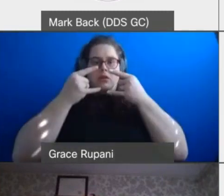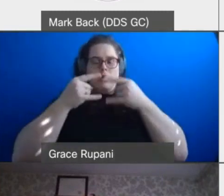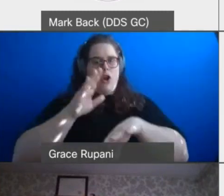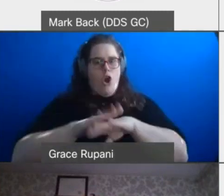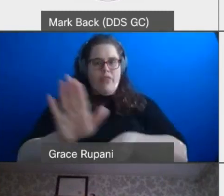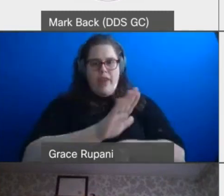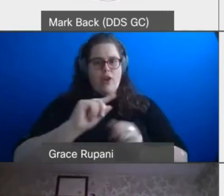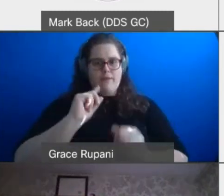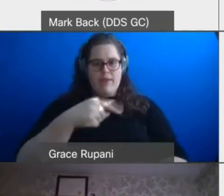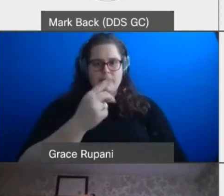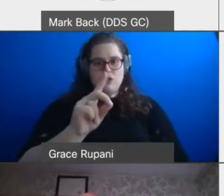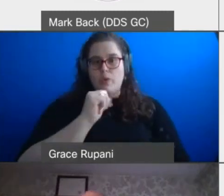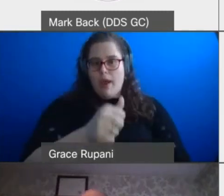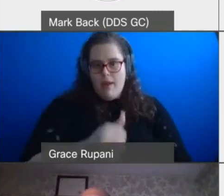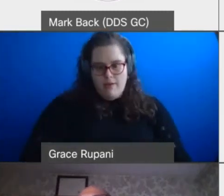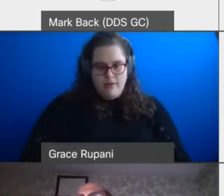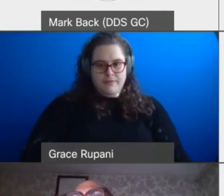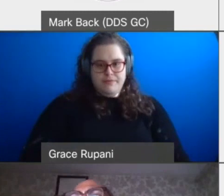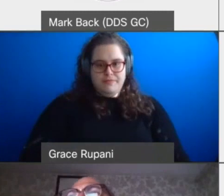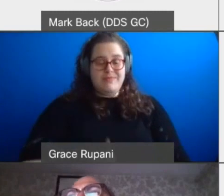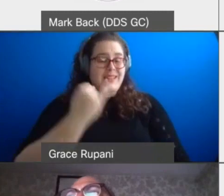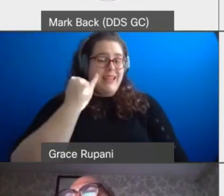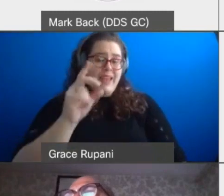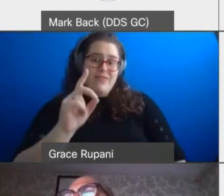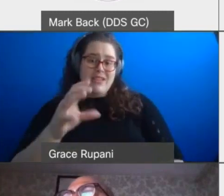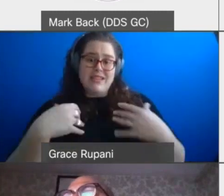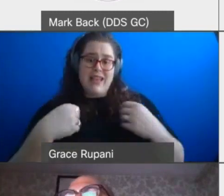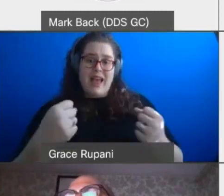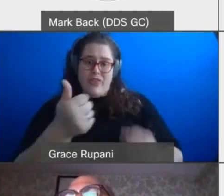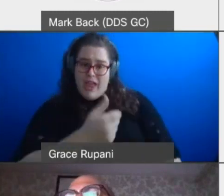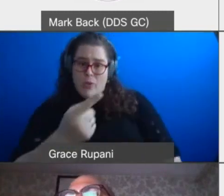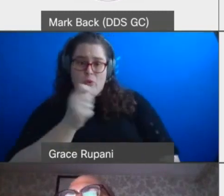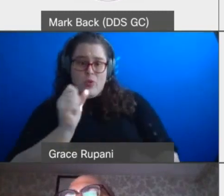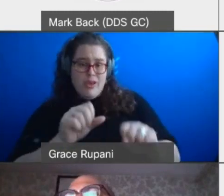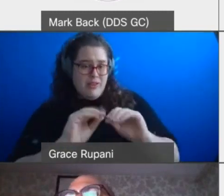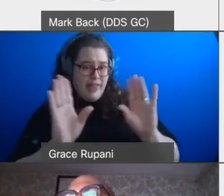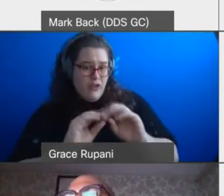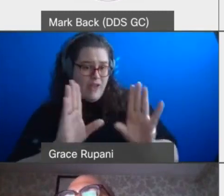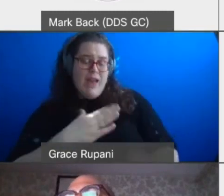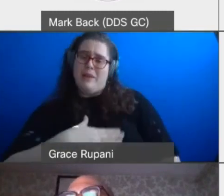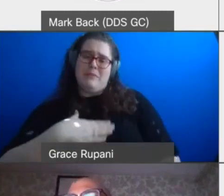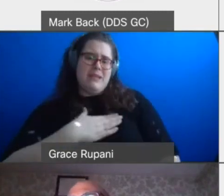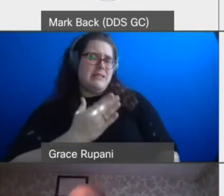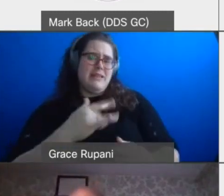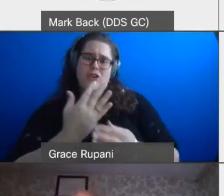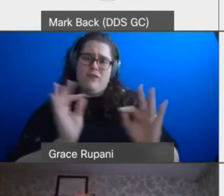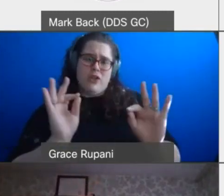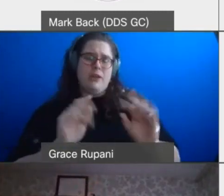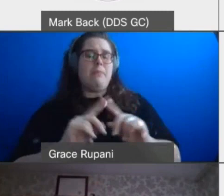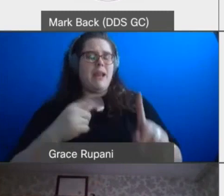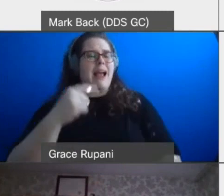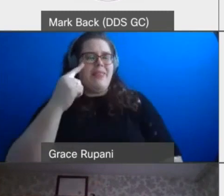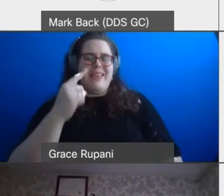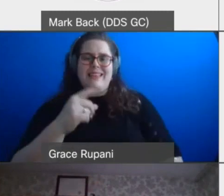And if there's anyone from DC Health that would question that, please feel free to. But I think pretty clearly a person shouldn't